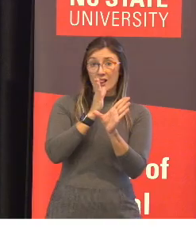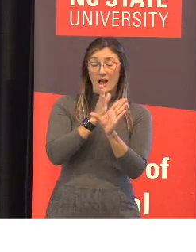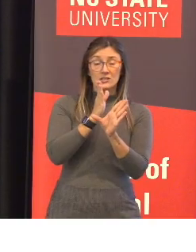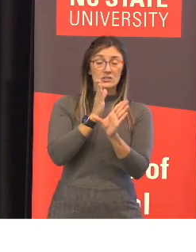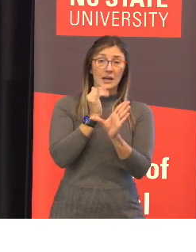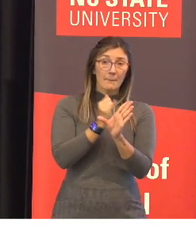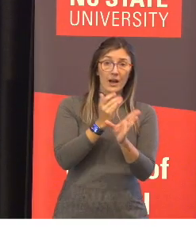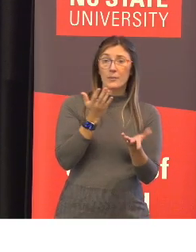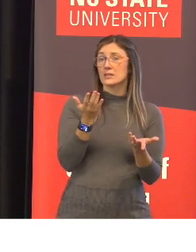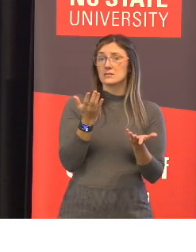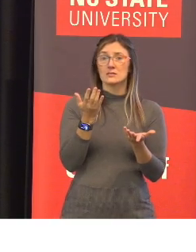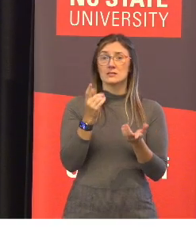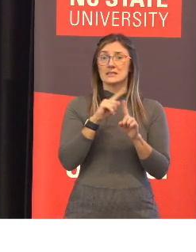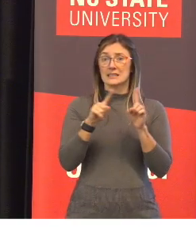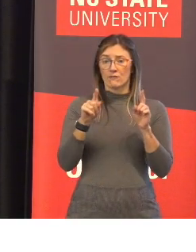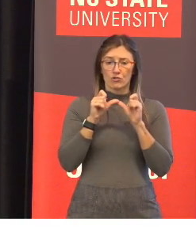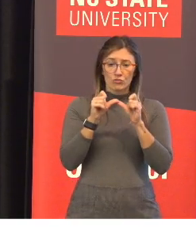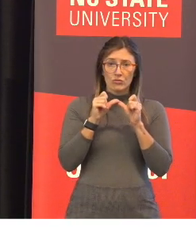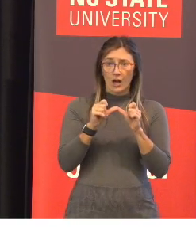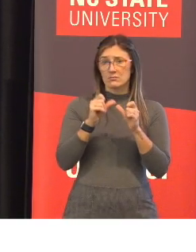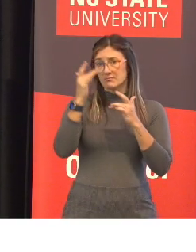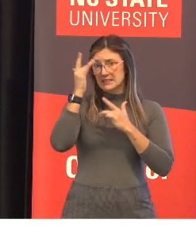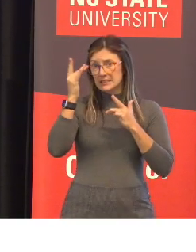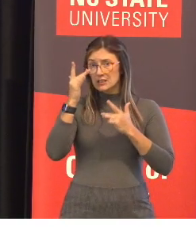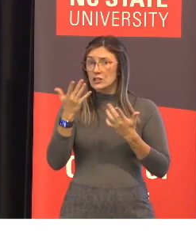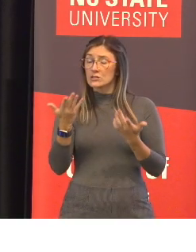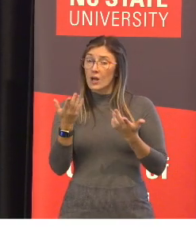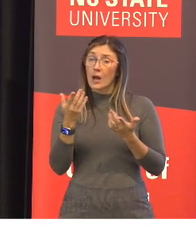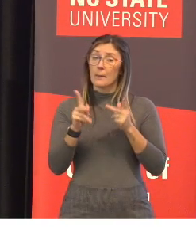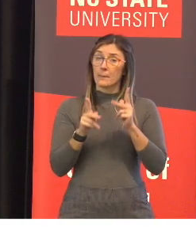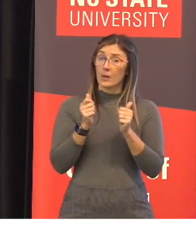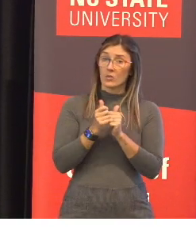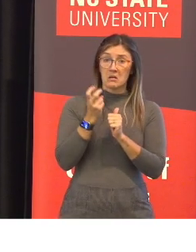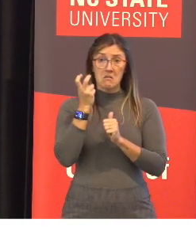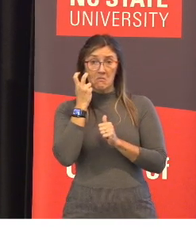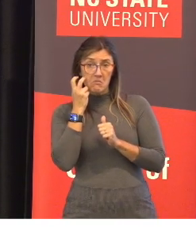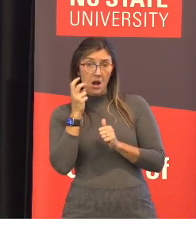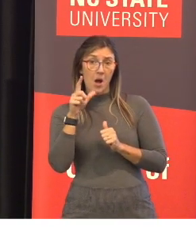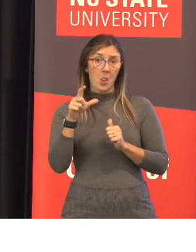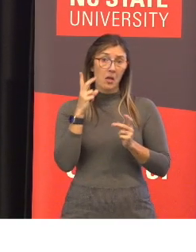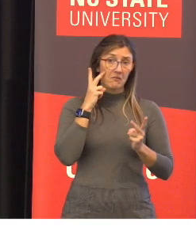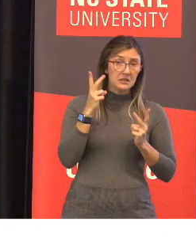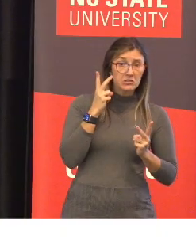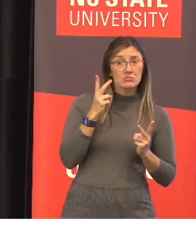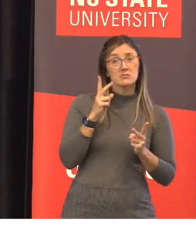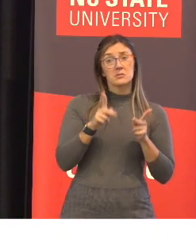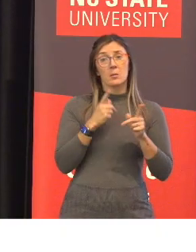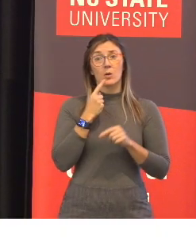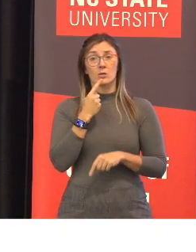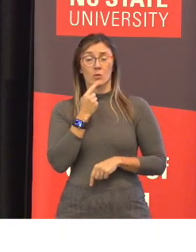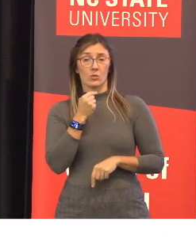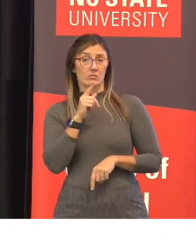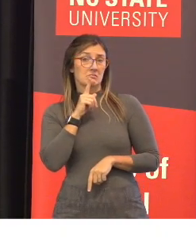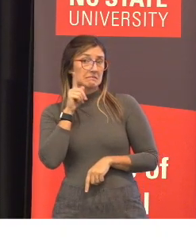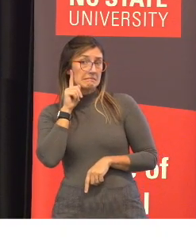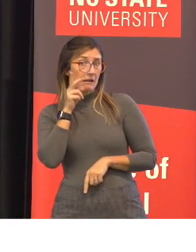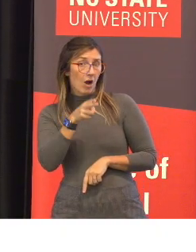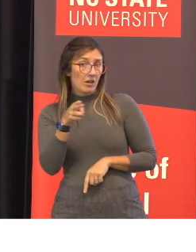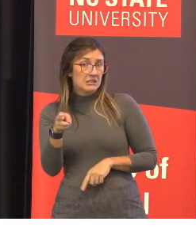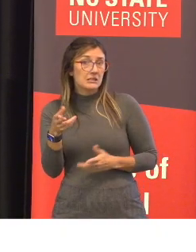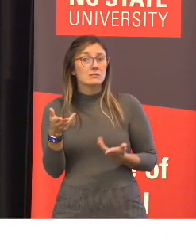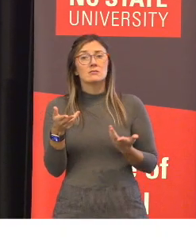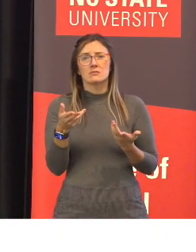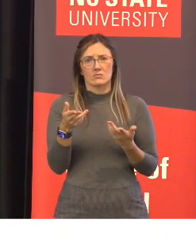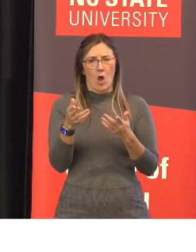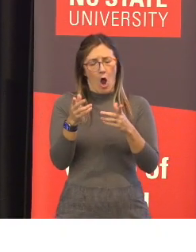and individuals who may be blind or low vision, individuals who are deaf or hard of hearing, all of